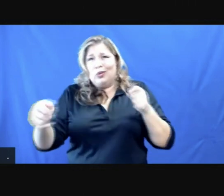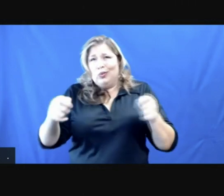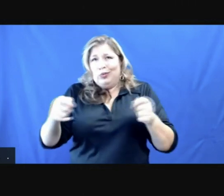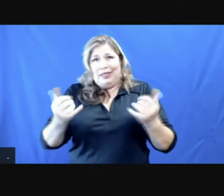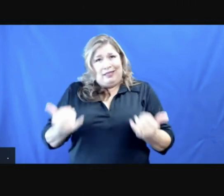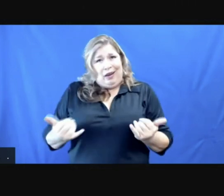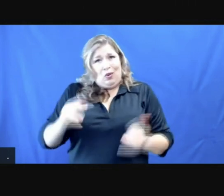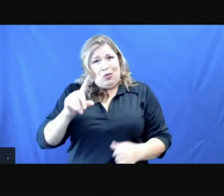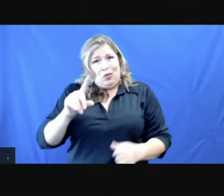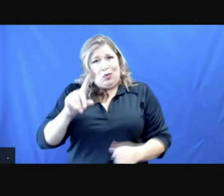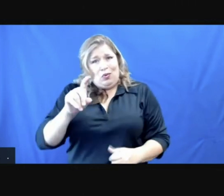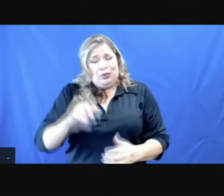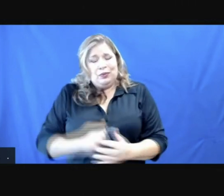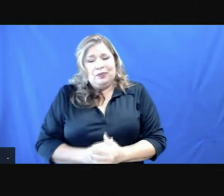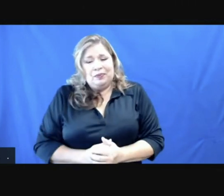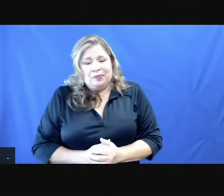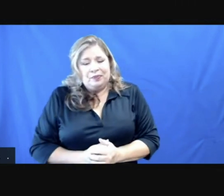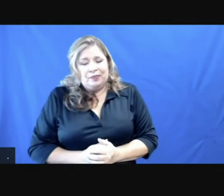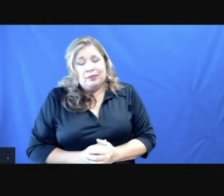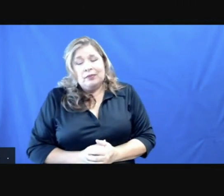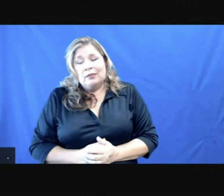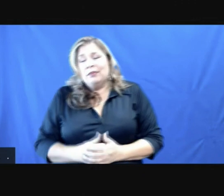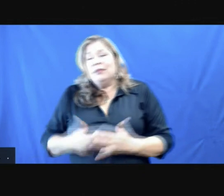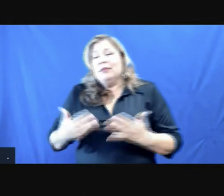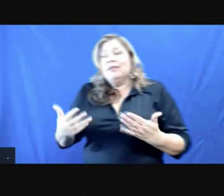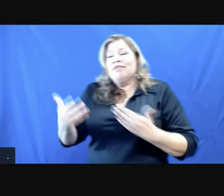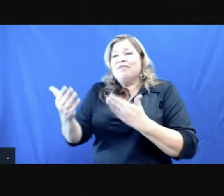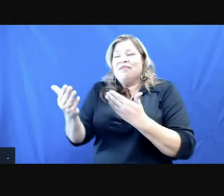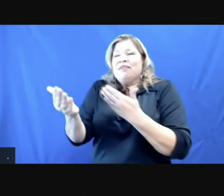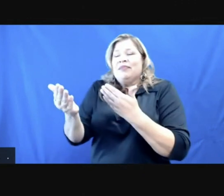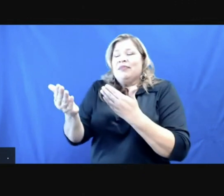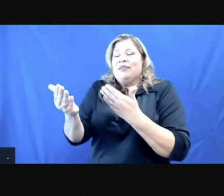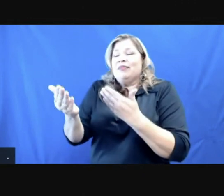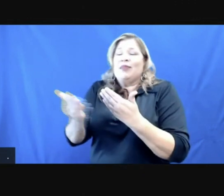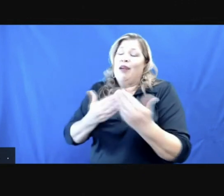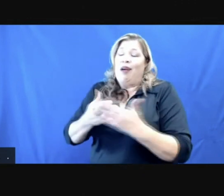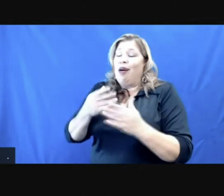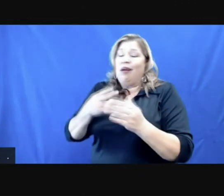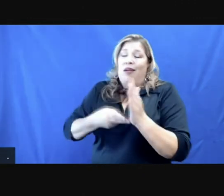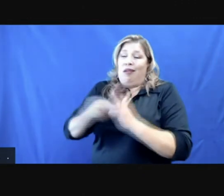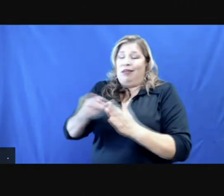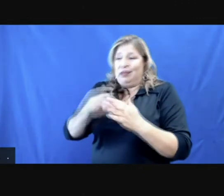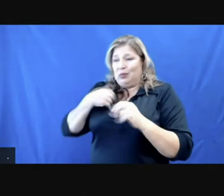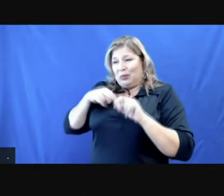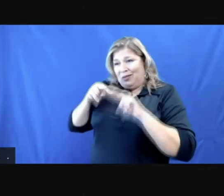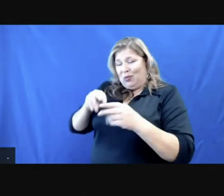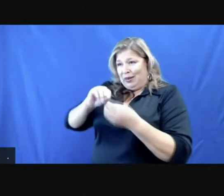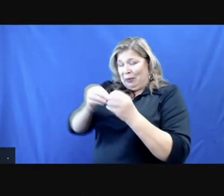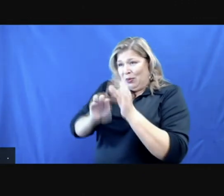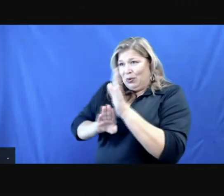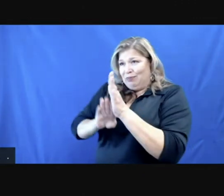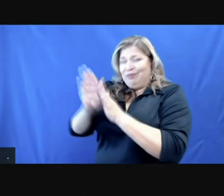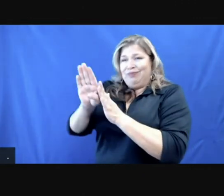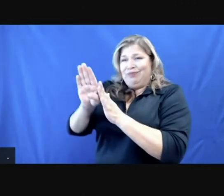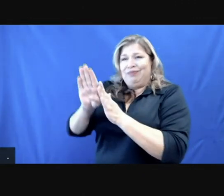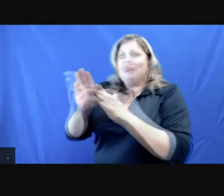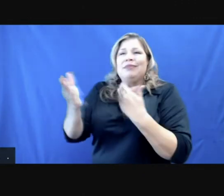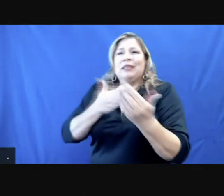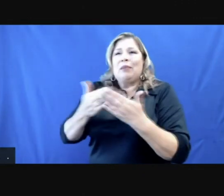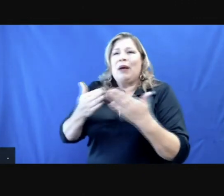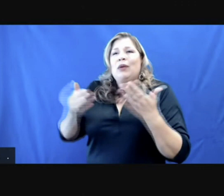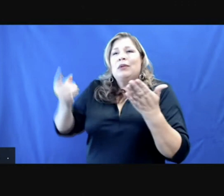I will tell you that at this level of surge, no matter what's coming next week, we would make these actions. Certainly the fact